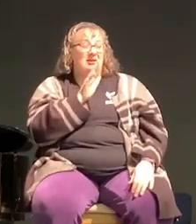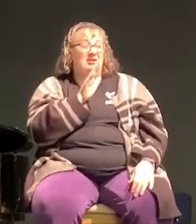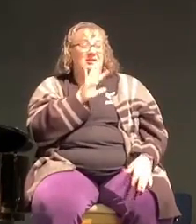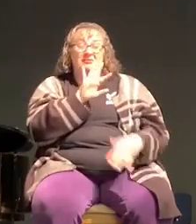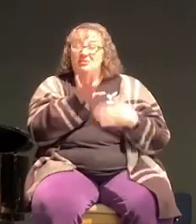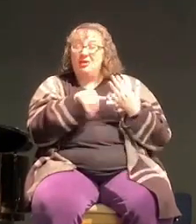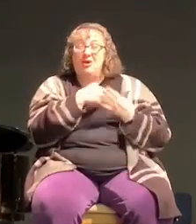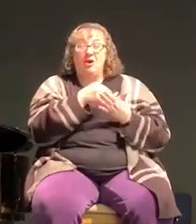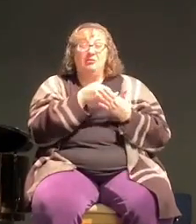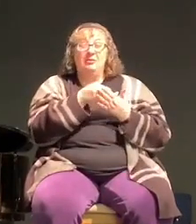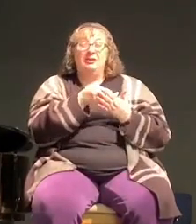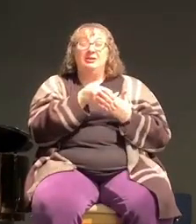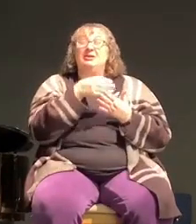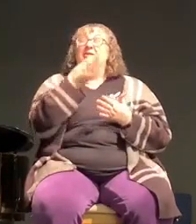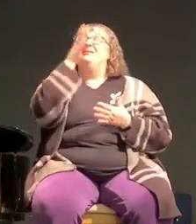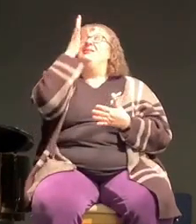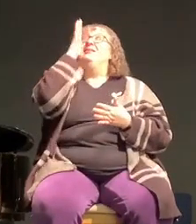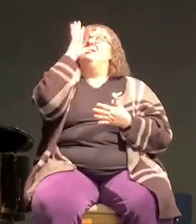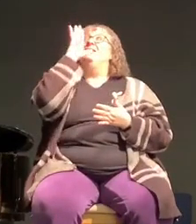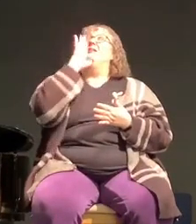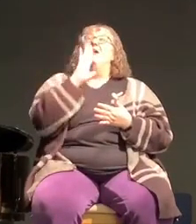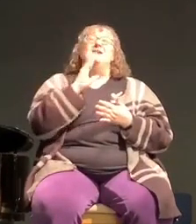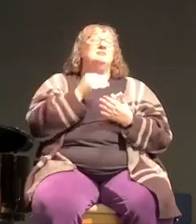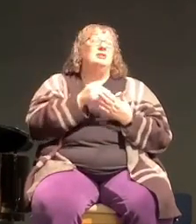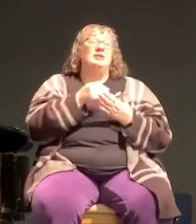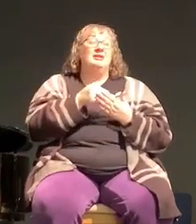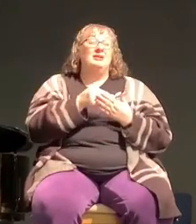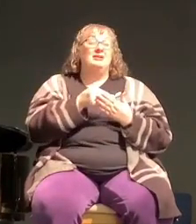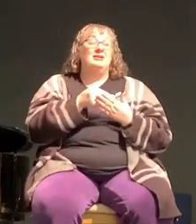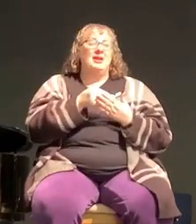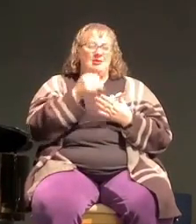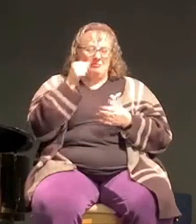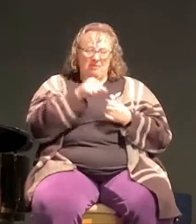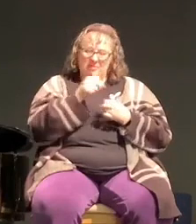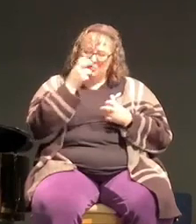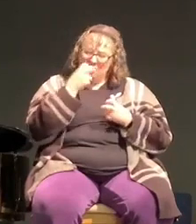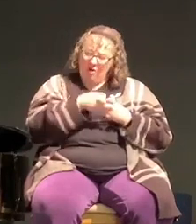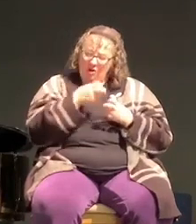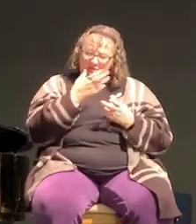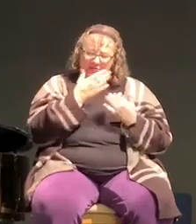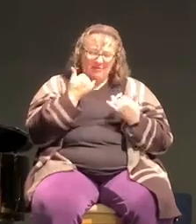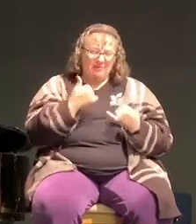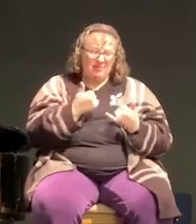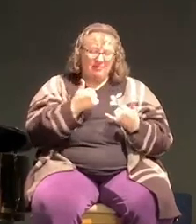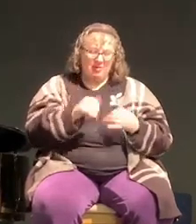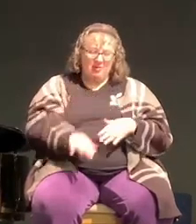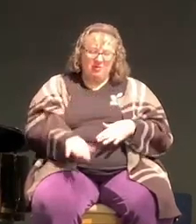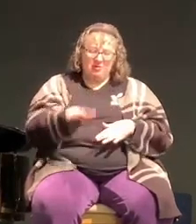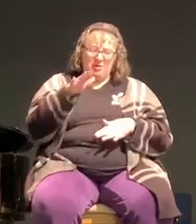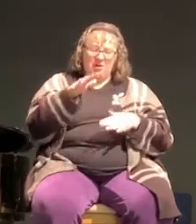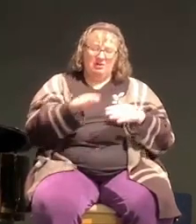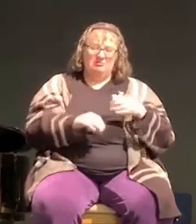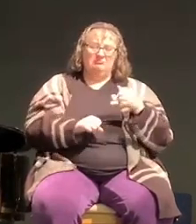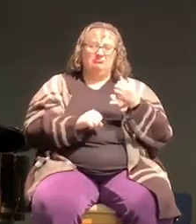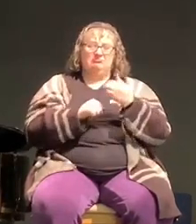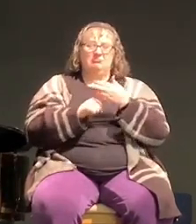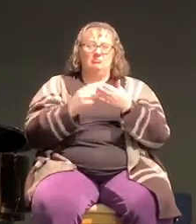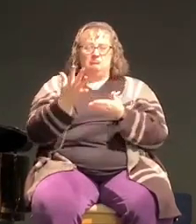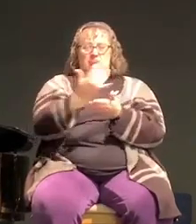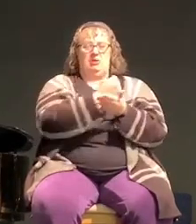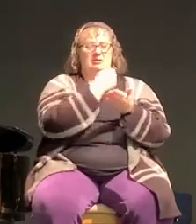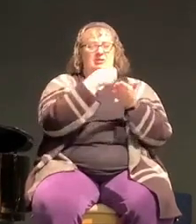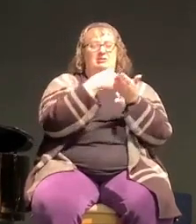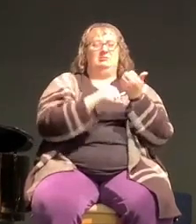money God's money? I remember this being a really hard thing for me while raising support as a church planner.